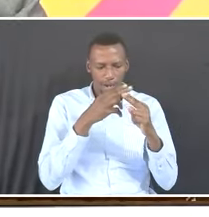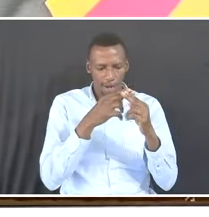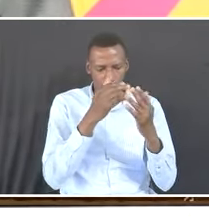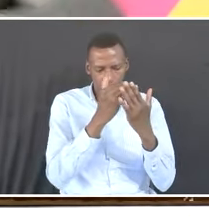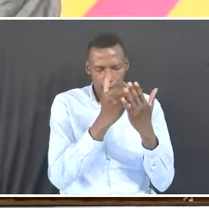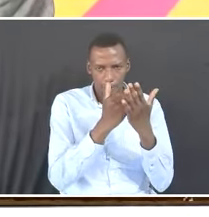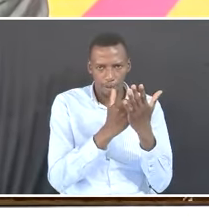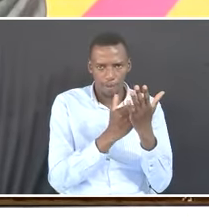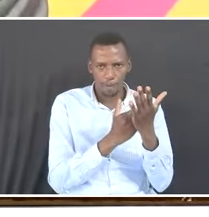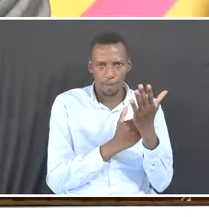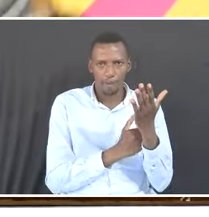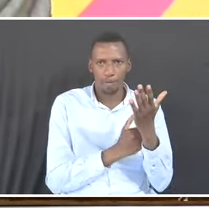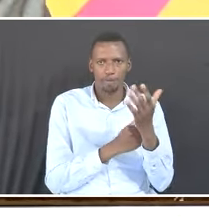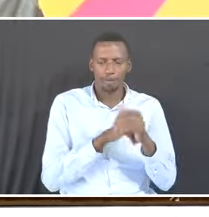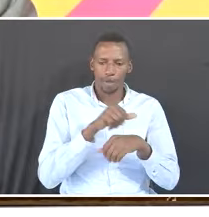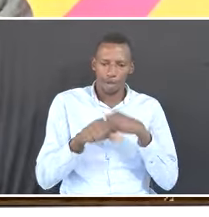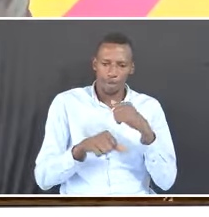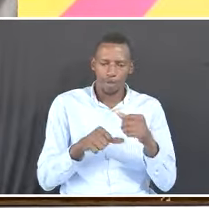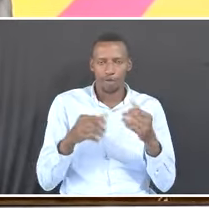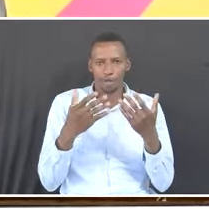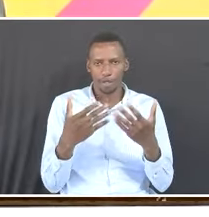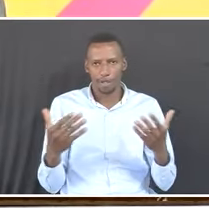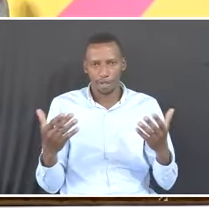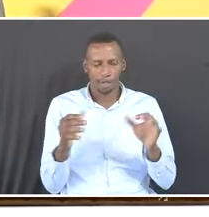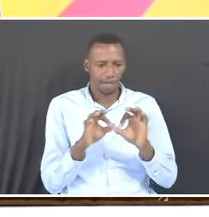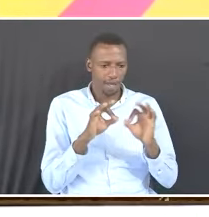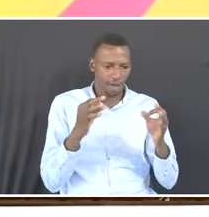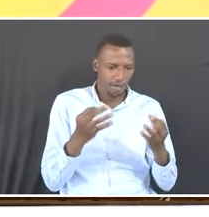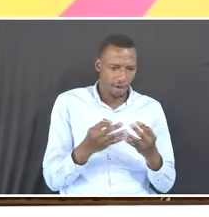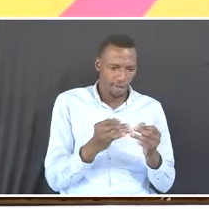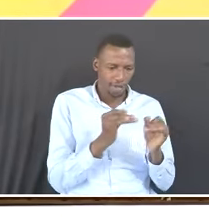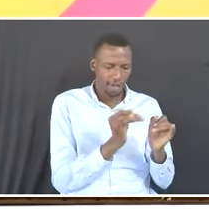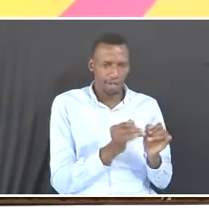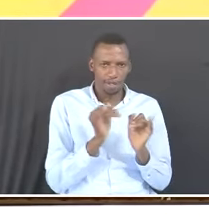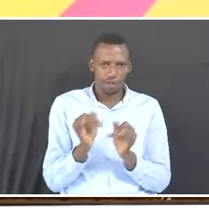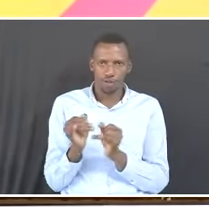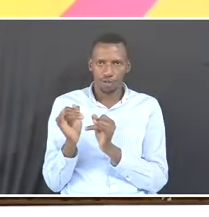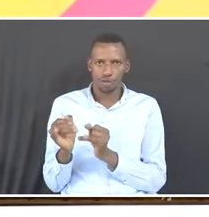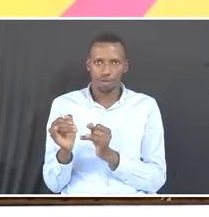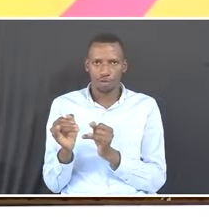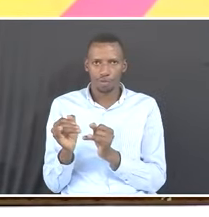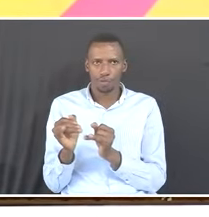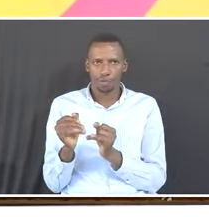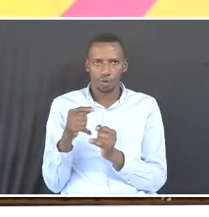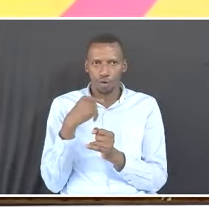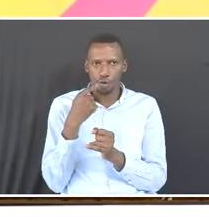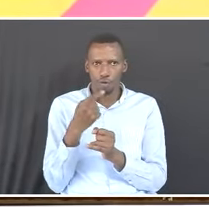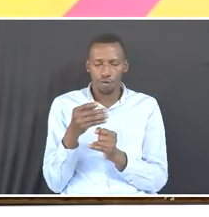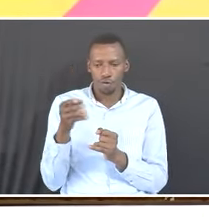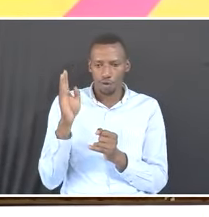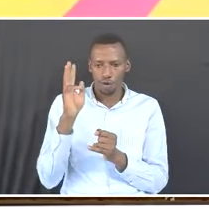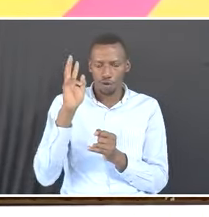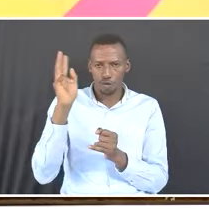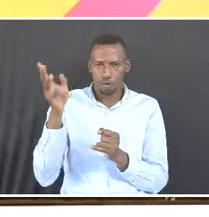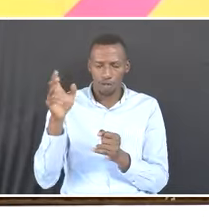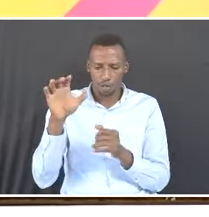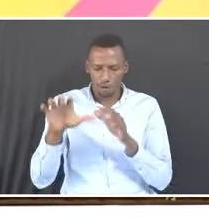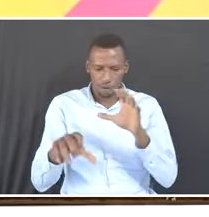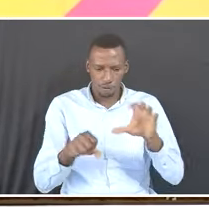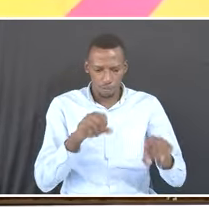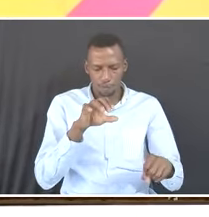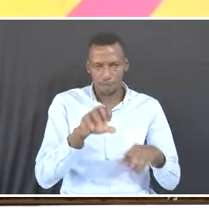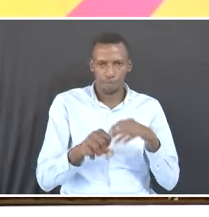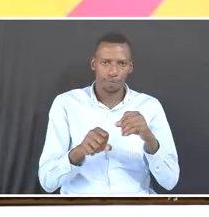the impieties of nations, of families, of individuals. God may bear along while the account goes on, and the calls